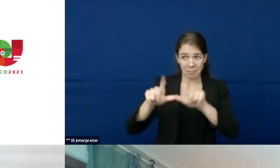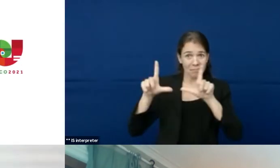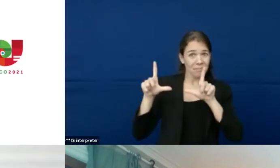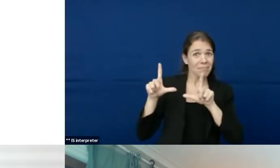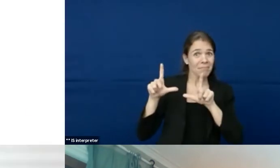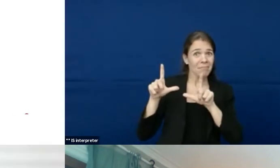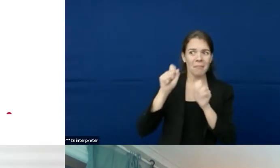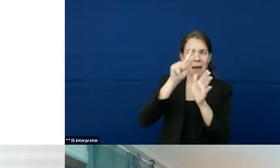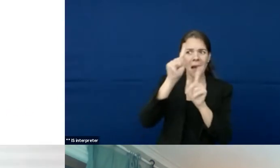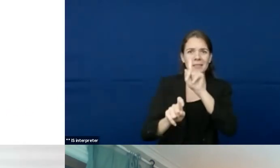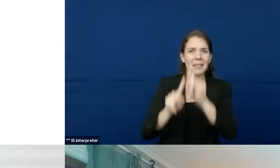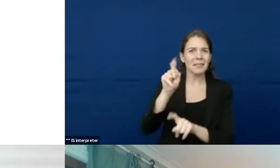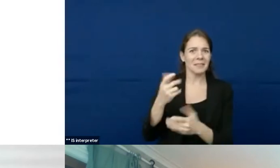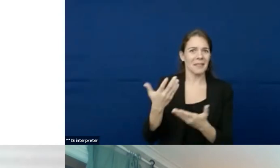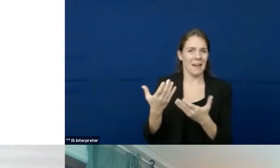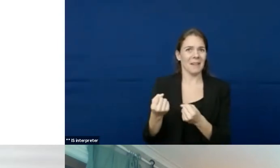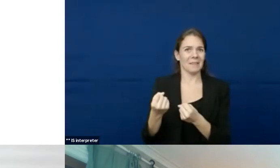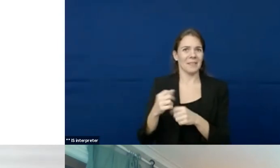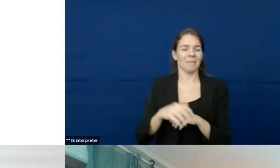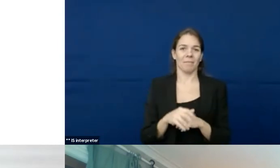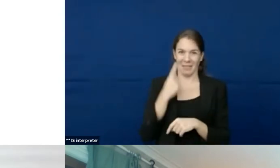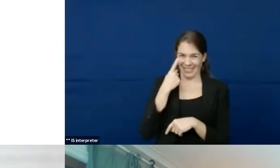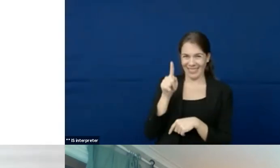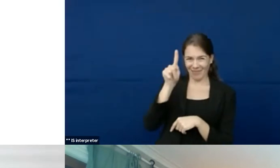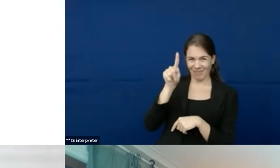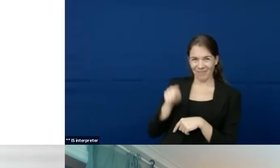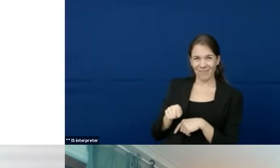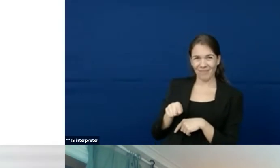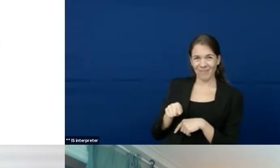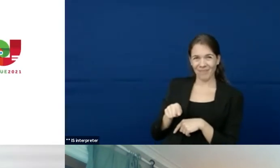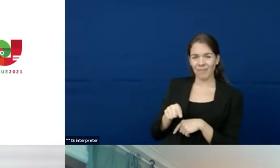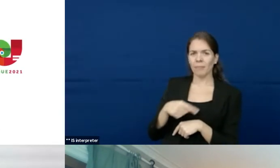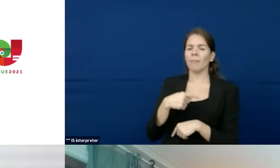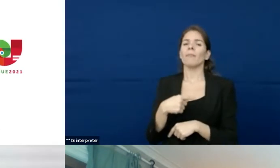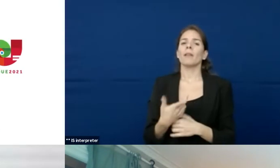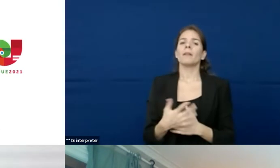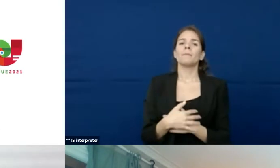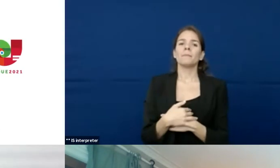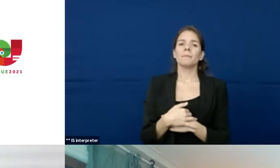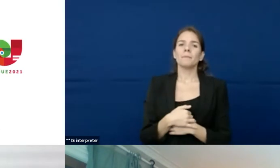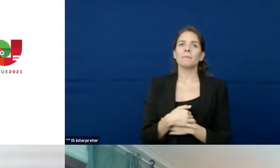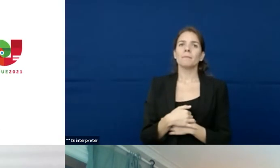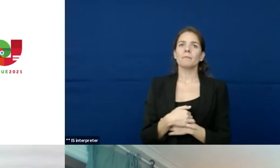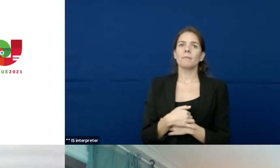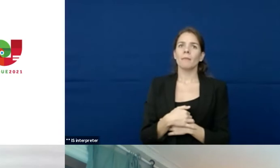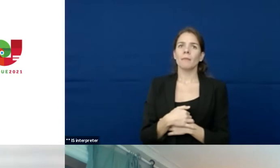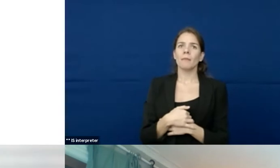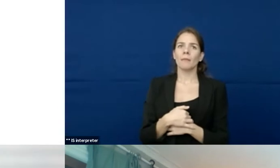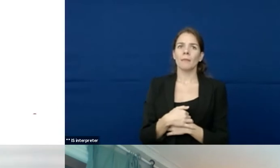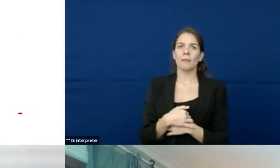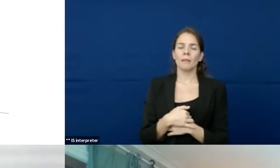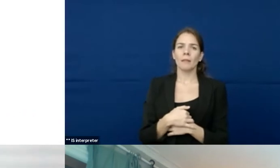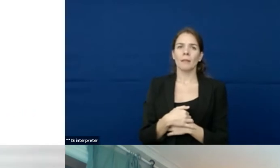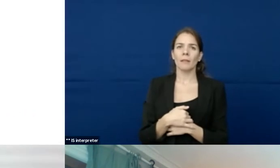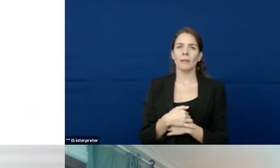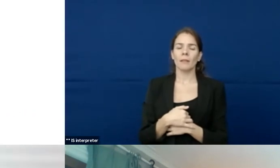our graphic designer, doing this amazing work, reflecting on what we have been discussing so far. I've seen some of her work